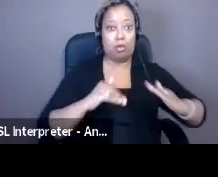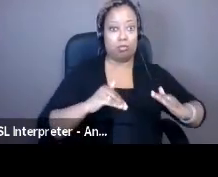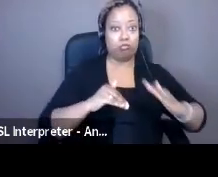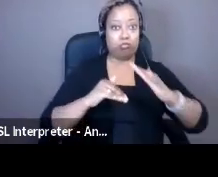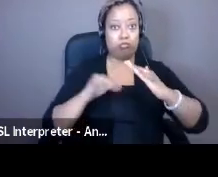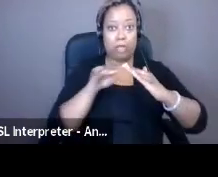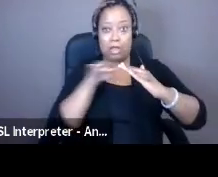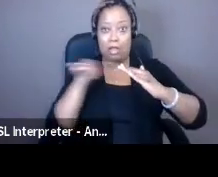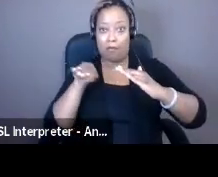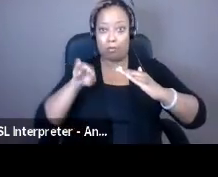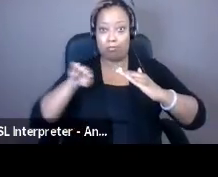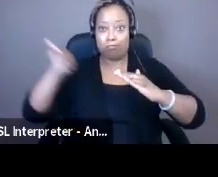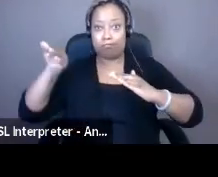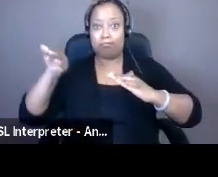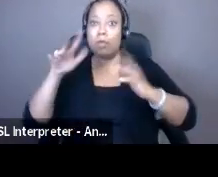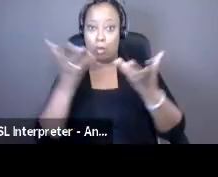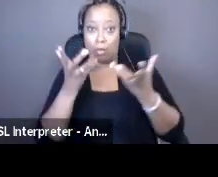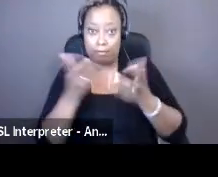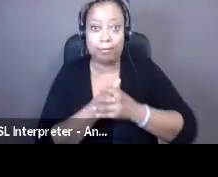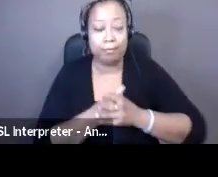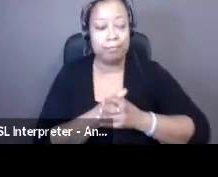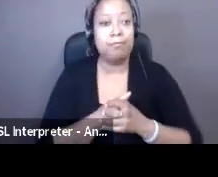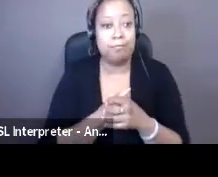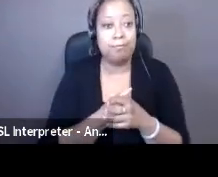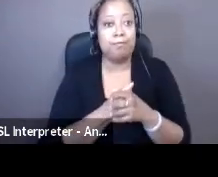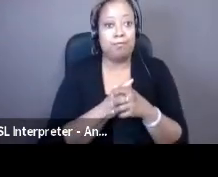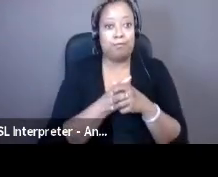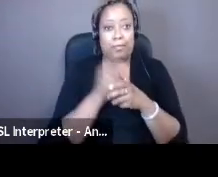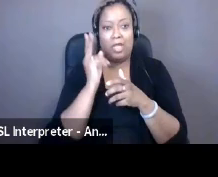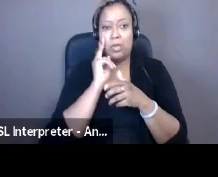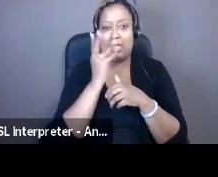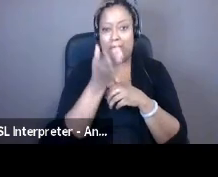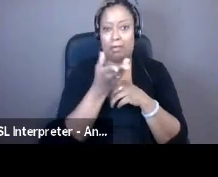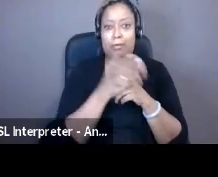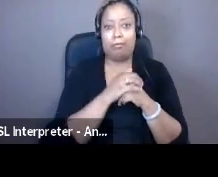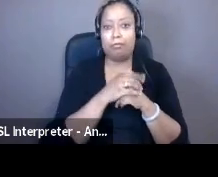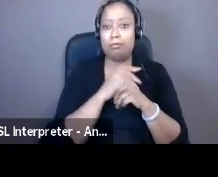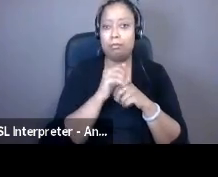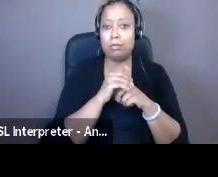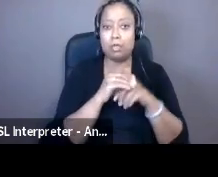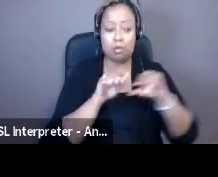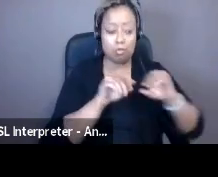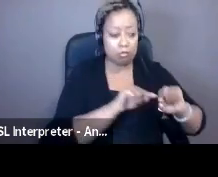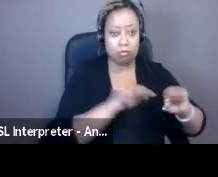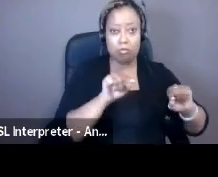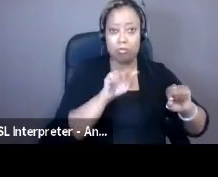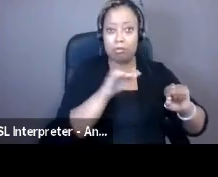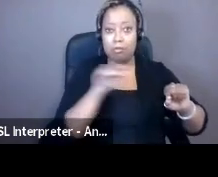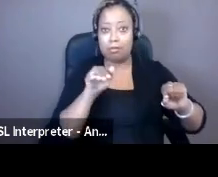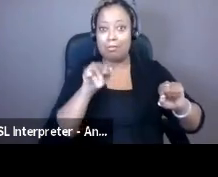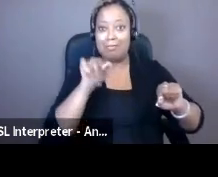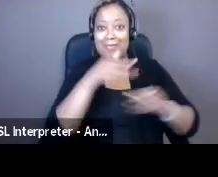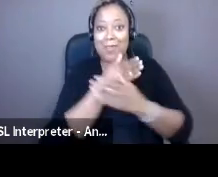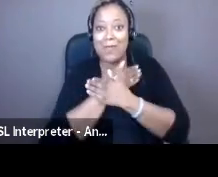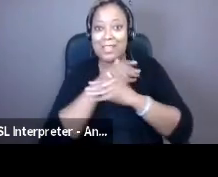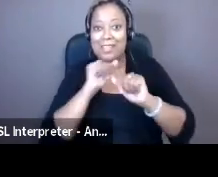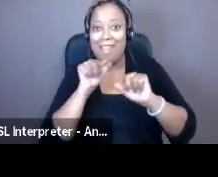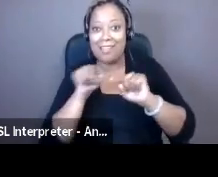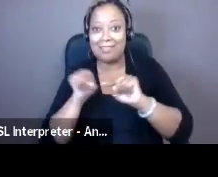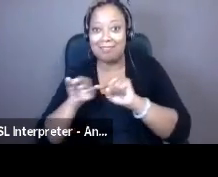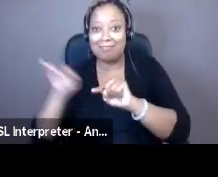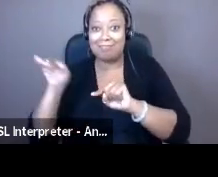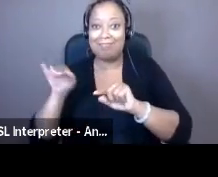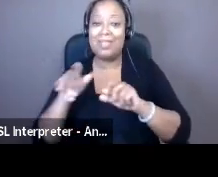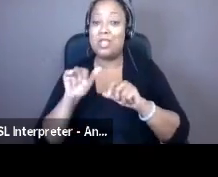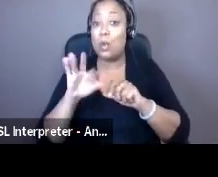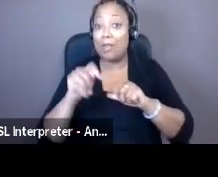there's a sloped area at the top and then a level area to rest and then a sloped area at the bottom. That also can help you, if you're in a wheelchair,